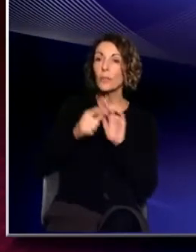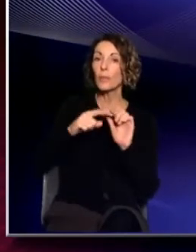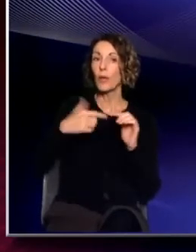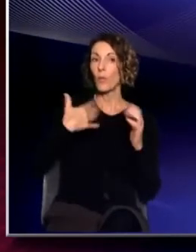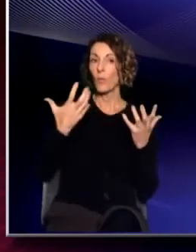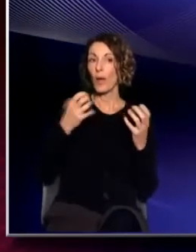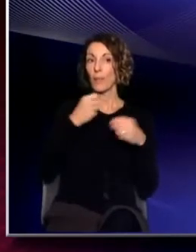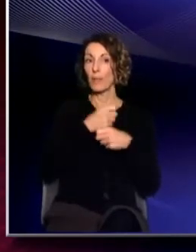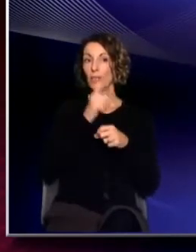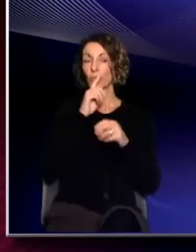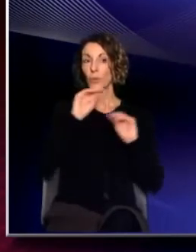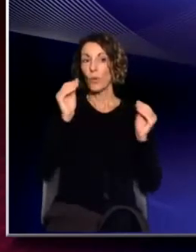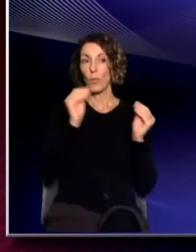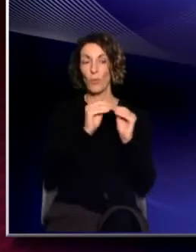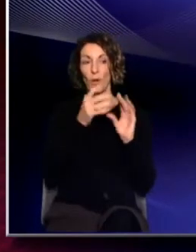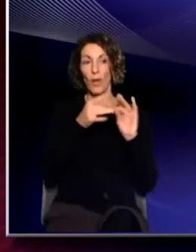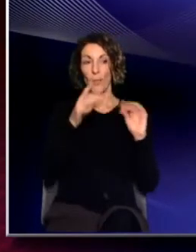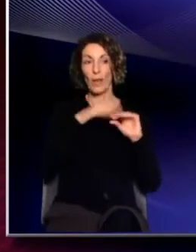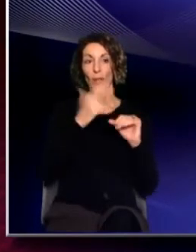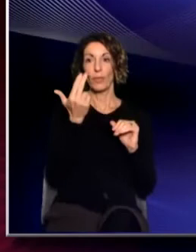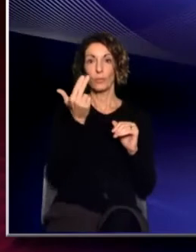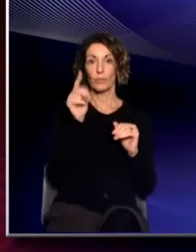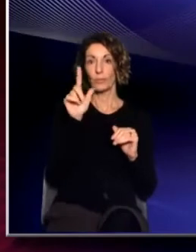on 1325.